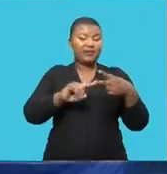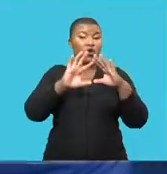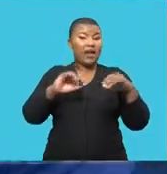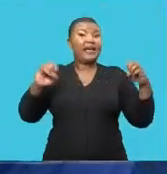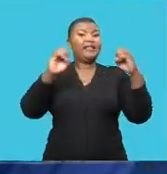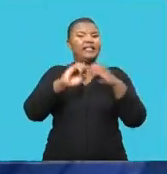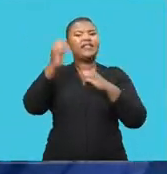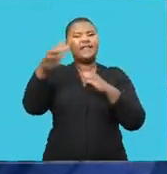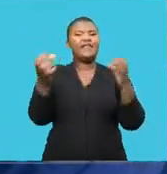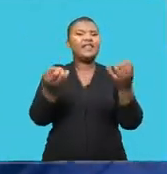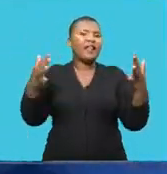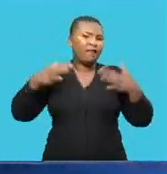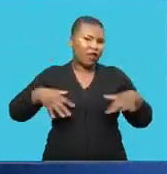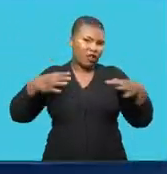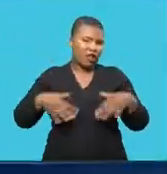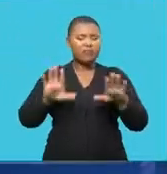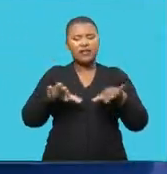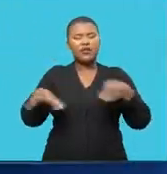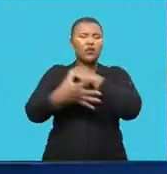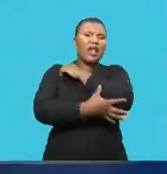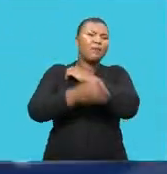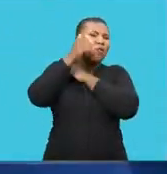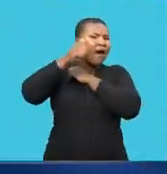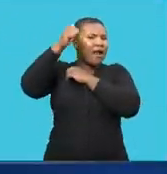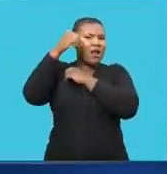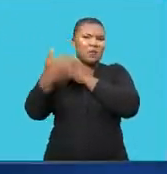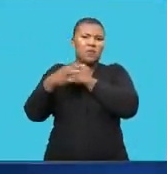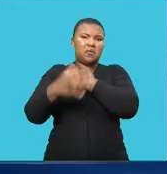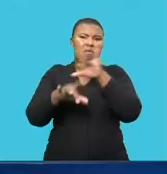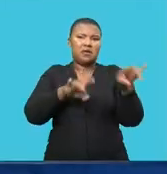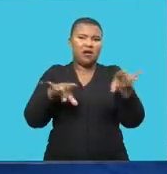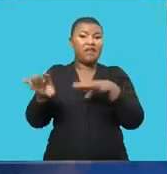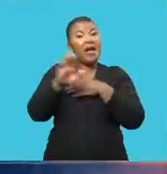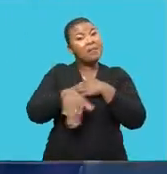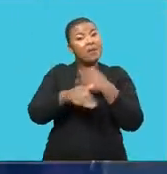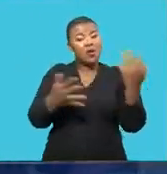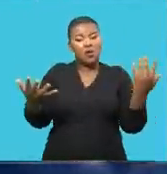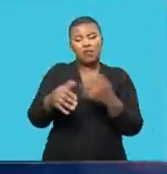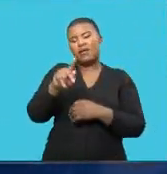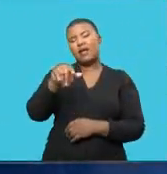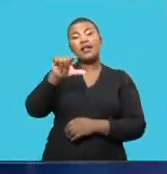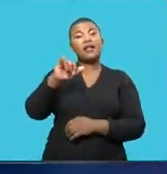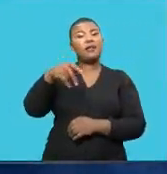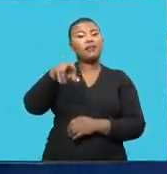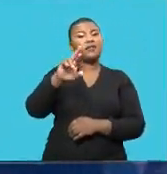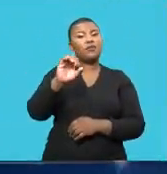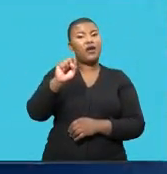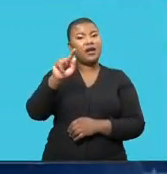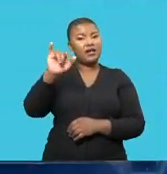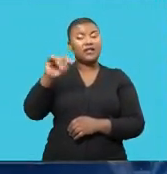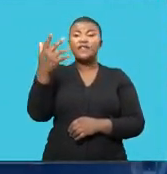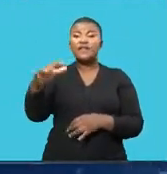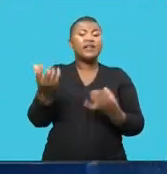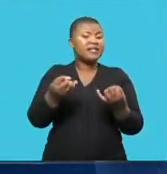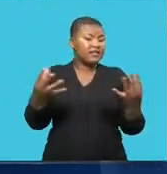inikele ngezingubo zokugqoka kwizingane eziphuma emndenini edlimbuya ngo-E-Klipspruit. Le nhlangano ithempelini lona